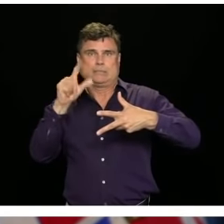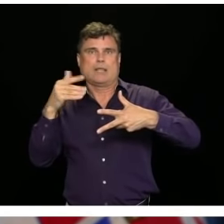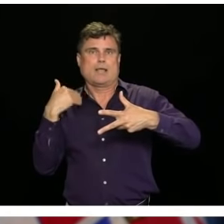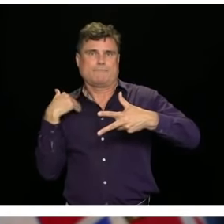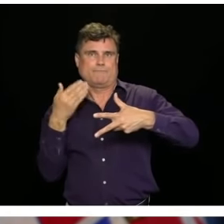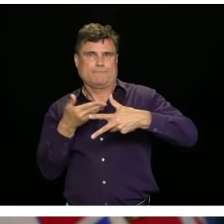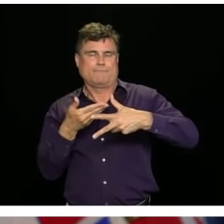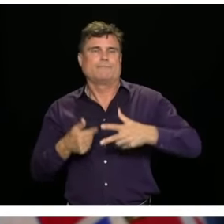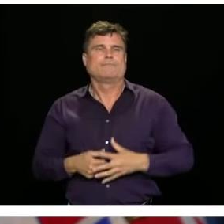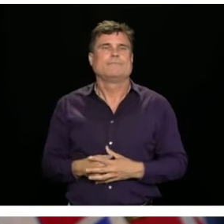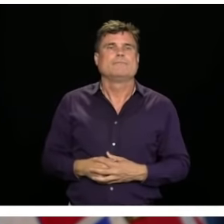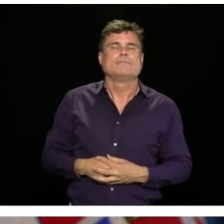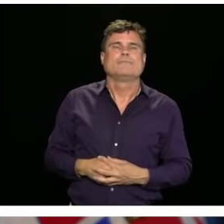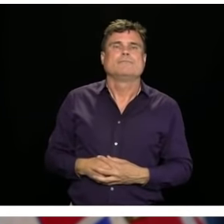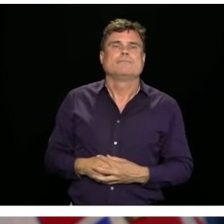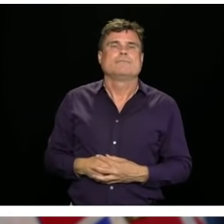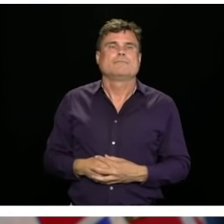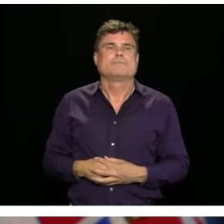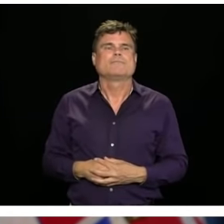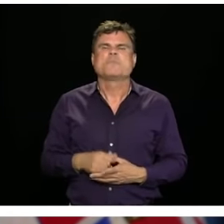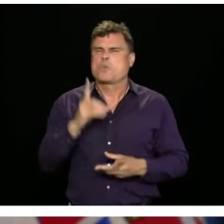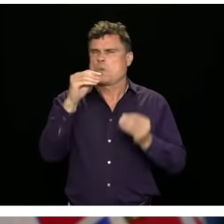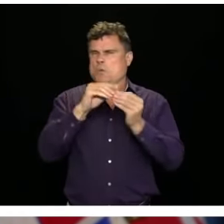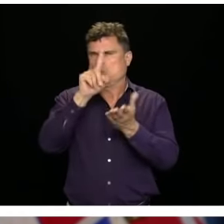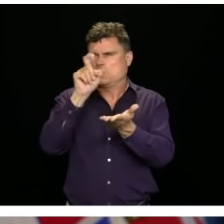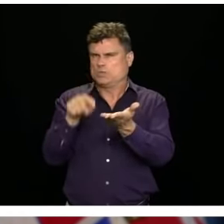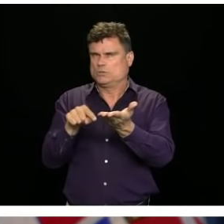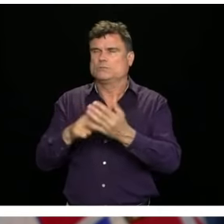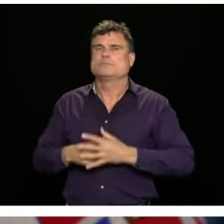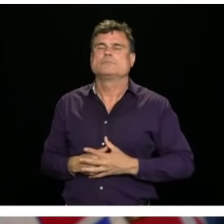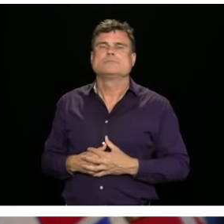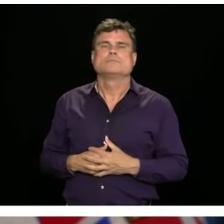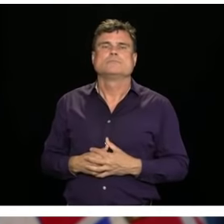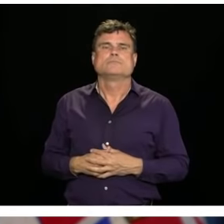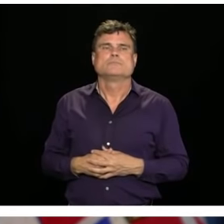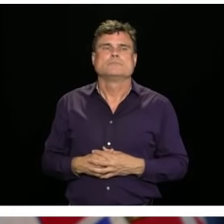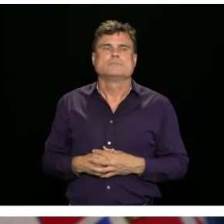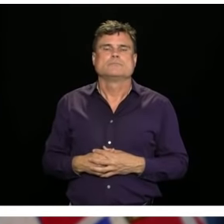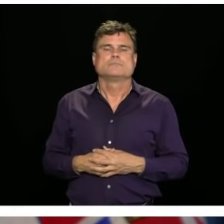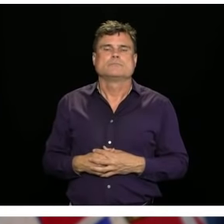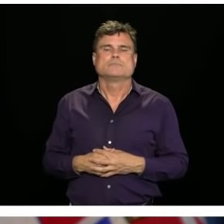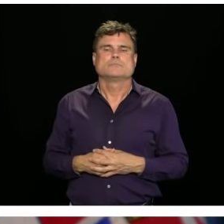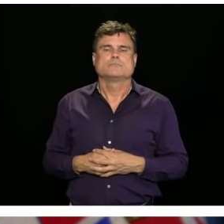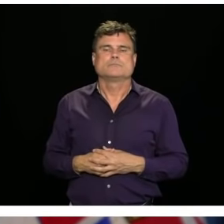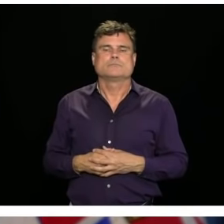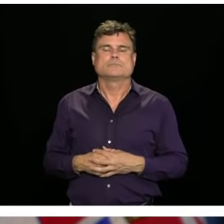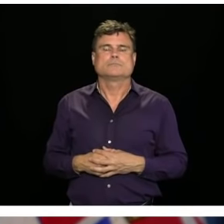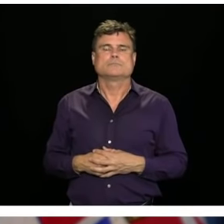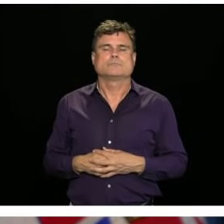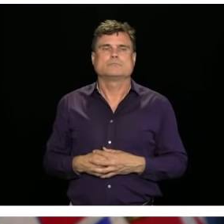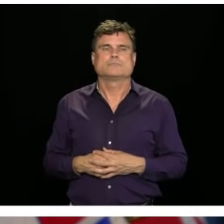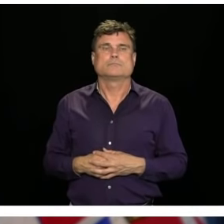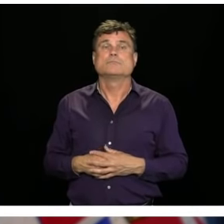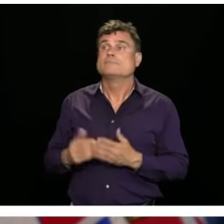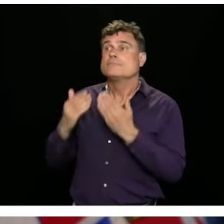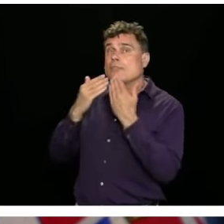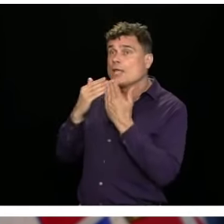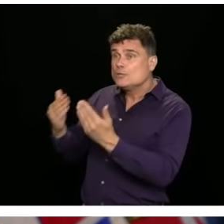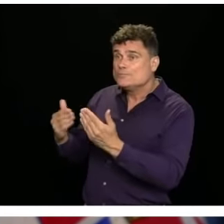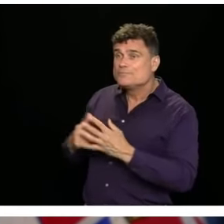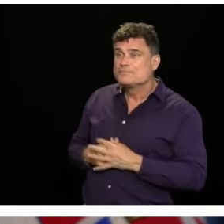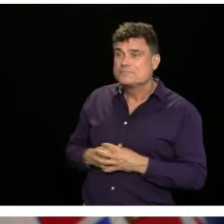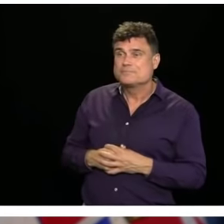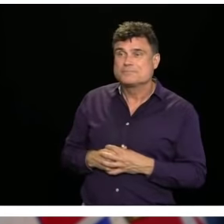today. For recommendations on protecting families and communities from COVID-19, visit bccdc.ca. For non-medical questions